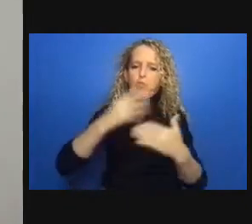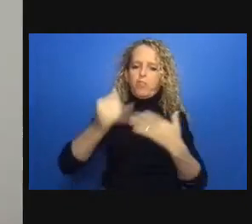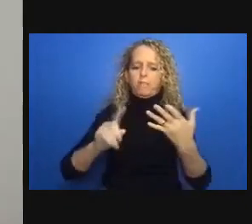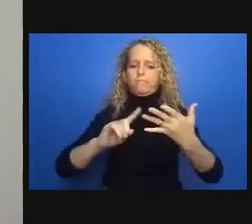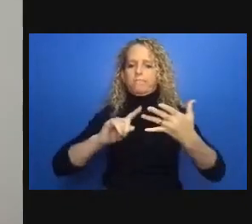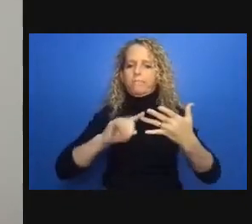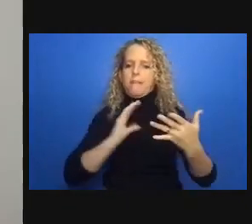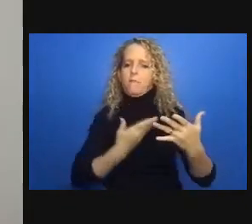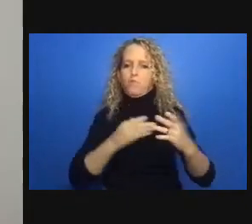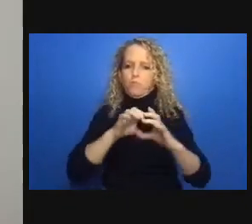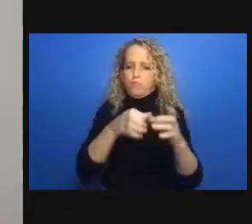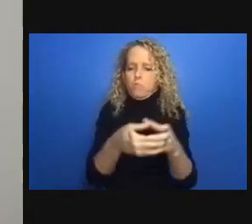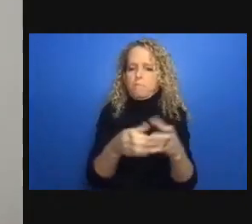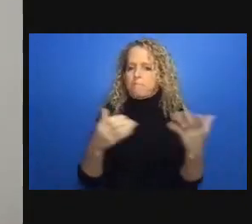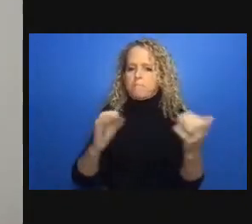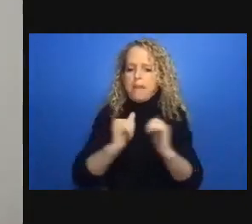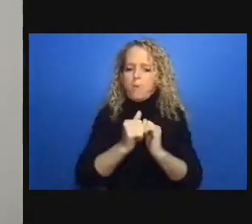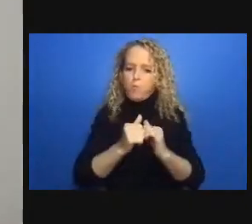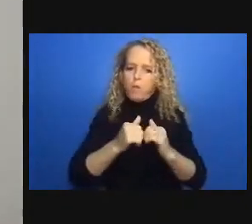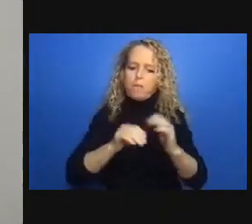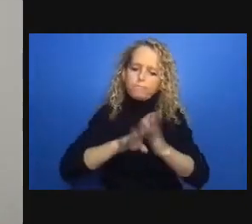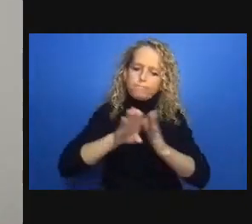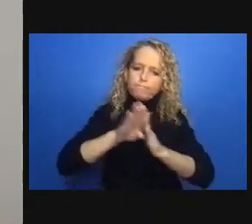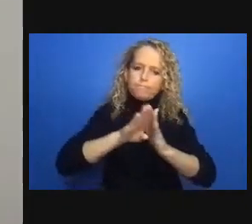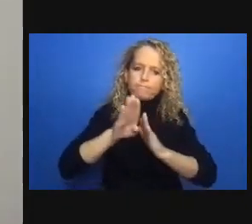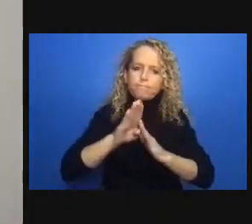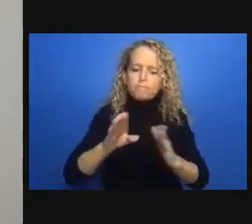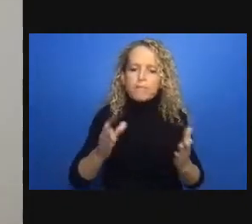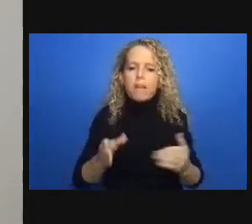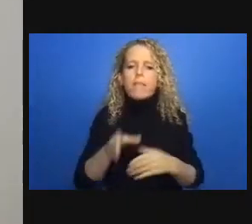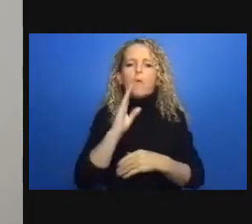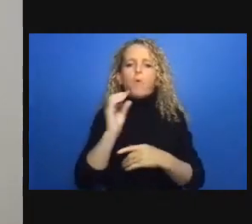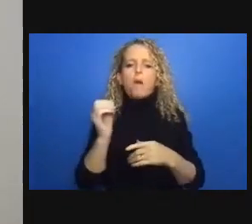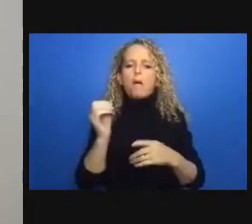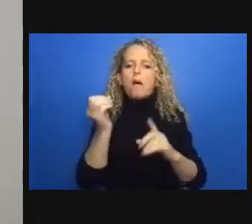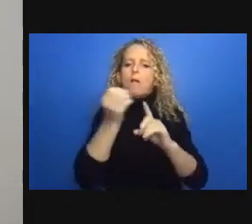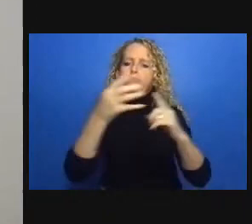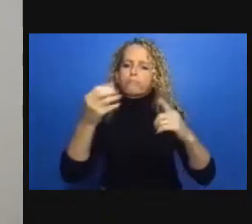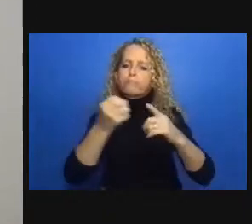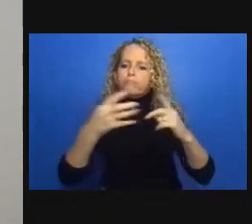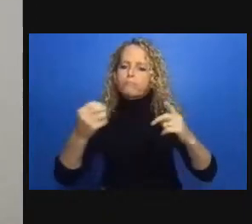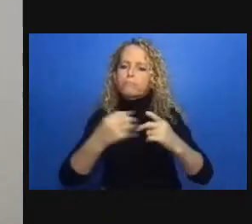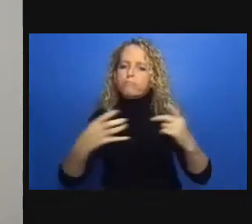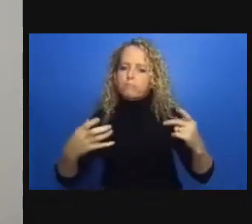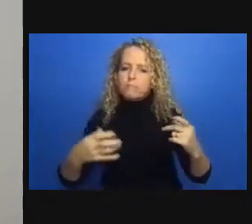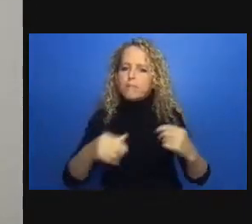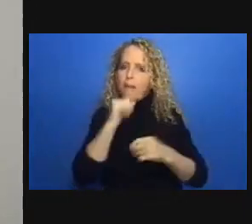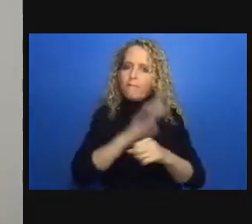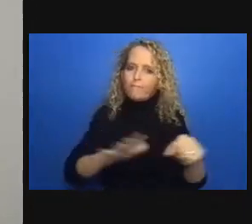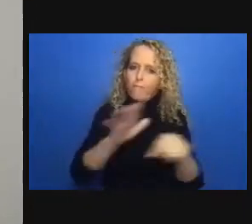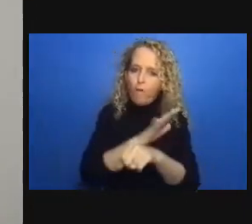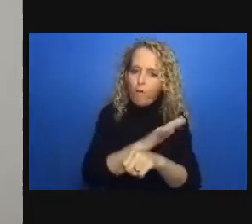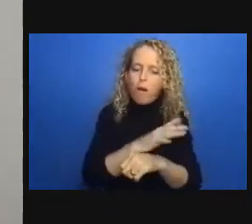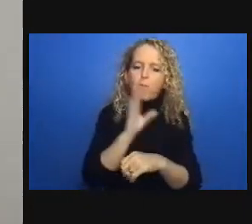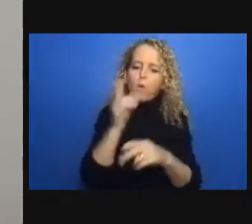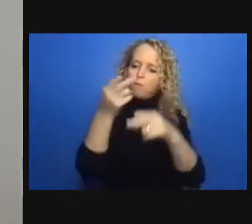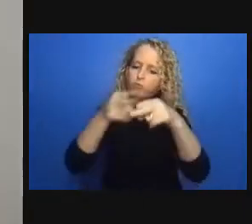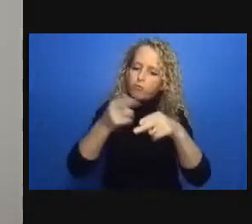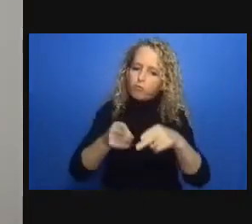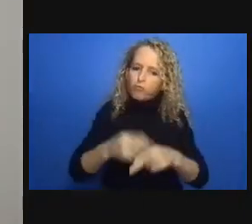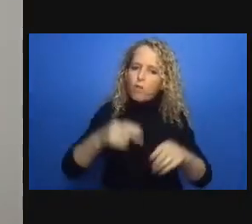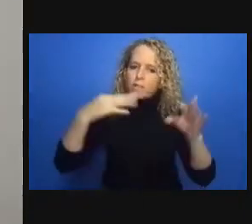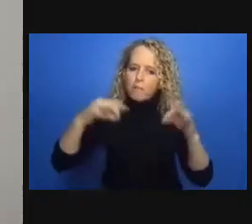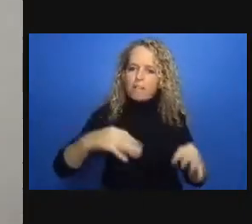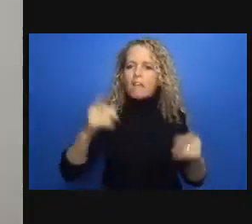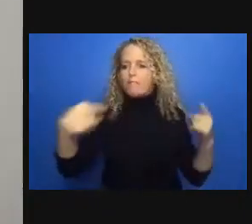faculty. And then give you some highlights. I'm not going to do the homework for you, not a Cole's notes. You have to read the report. But I